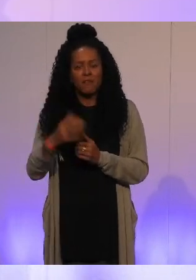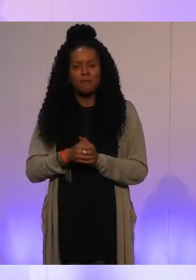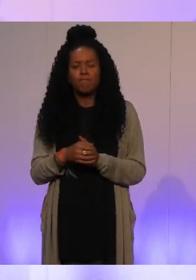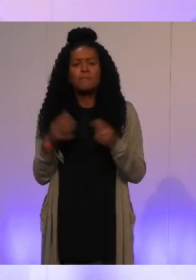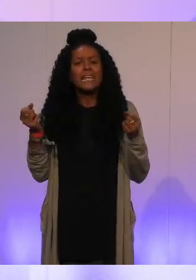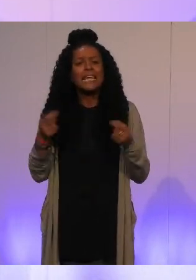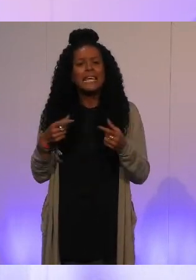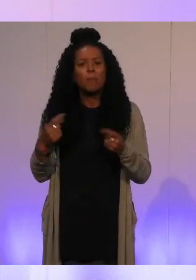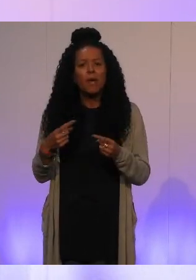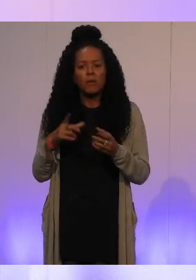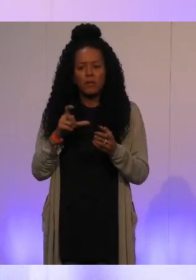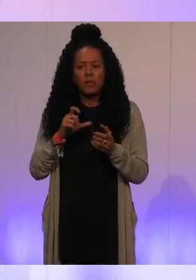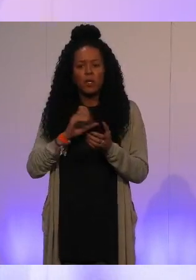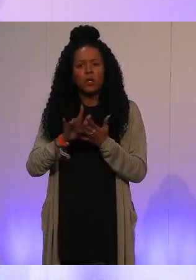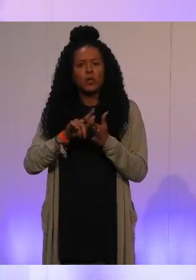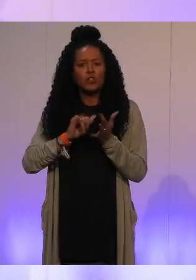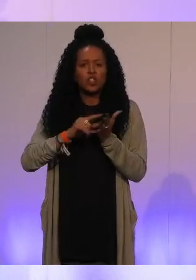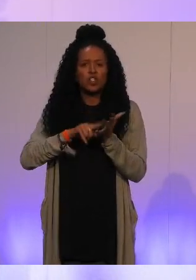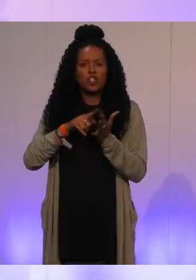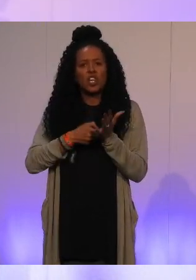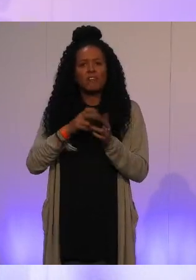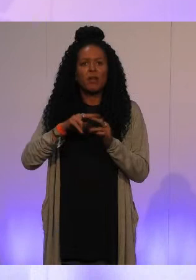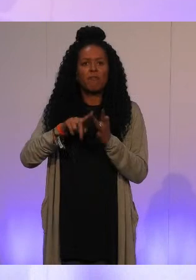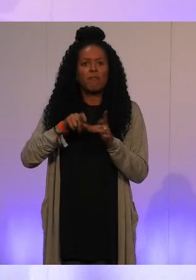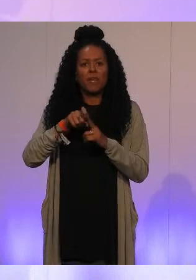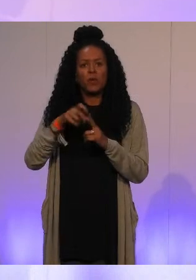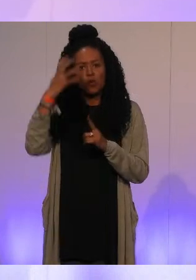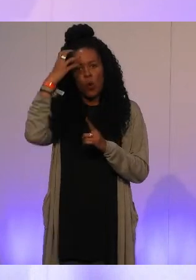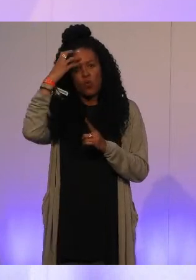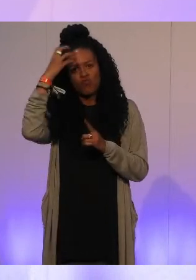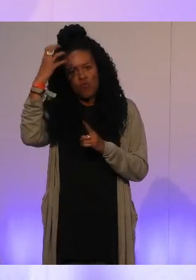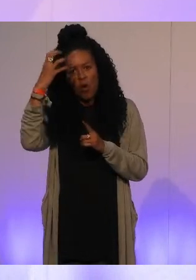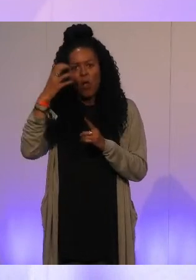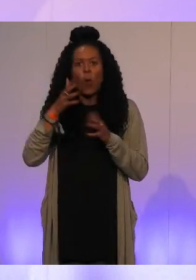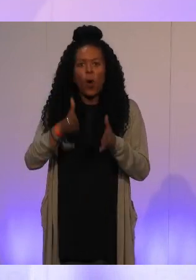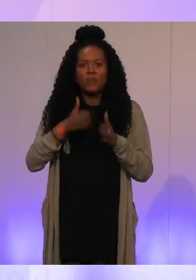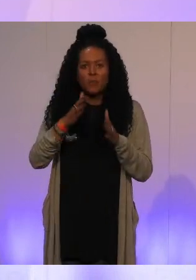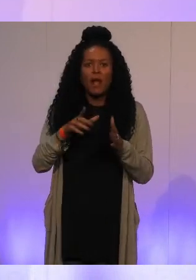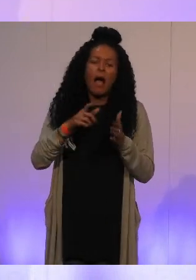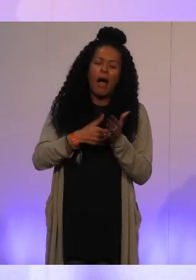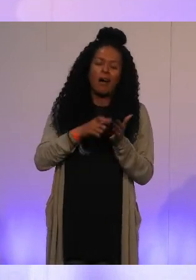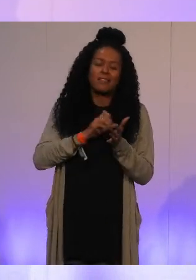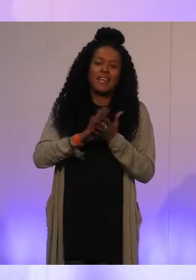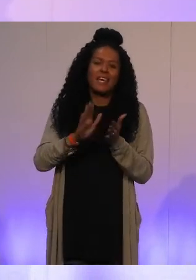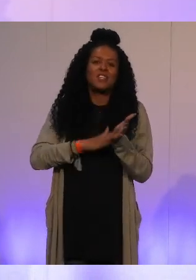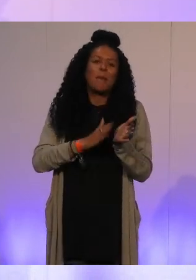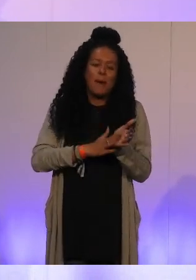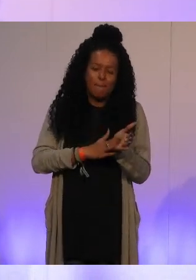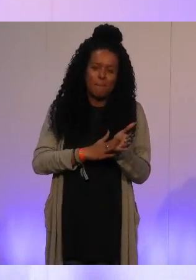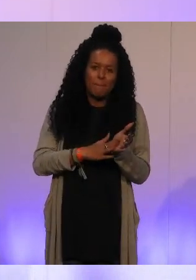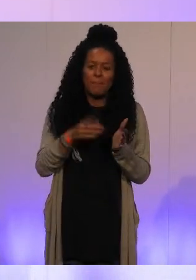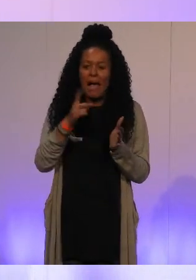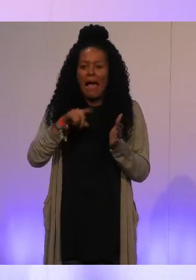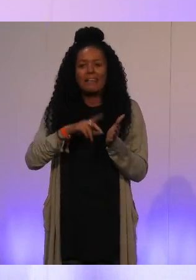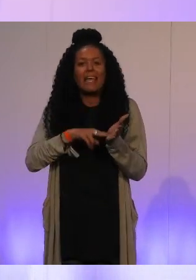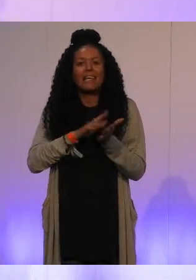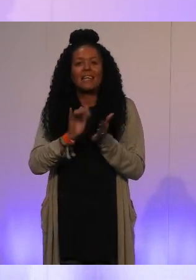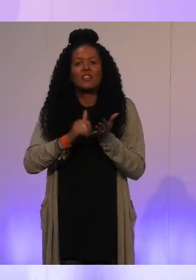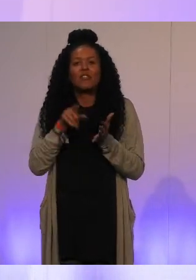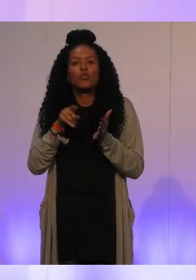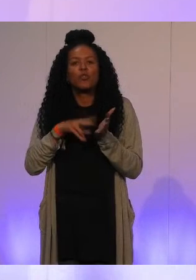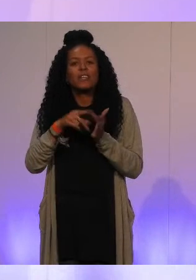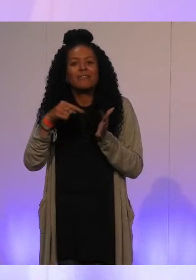The email is Chesterfield Royal Hospital Annual Members Meeting, i.e. CRHAMM at